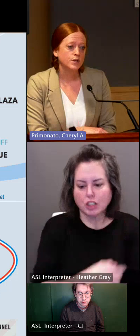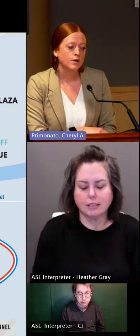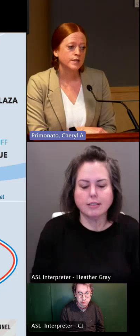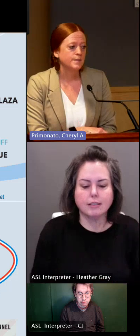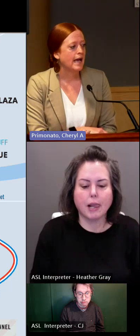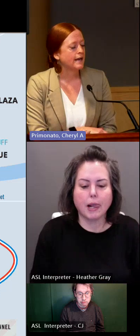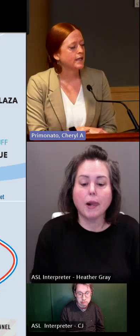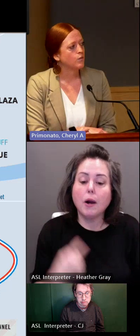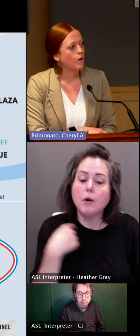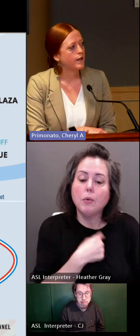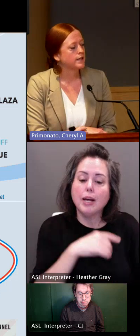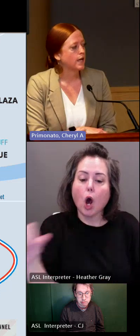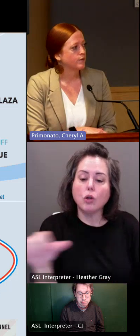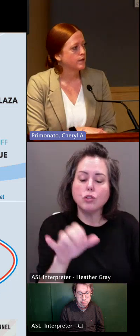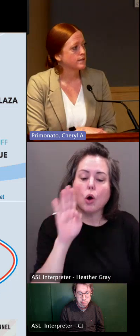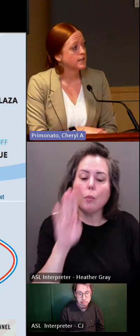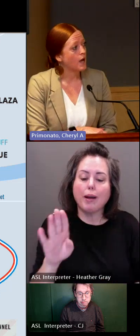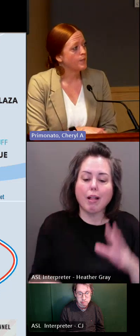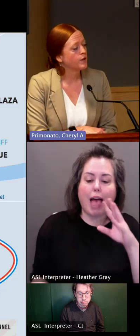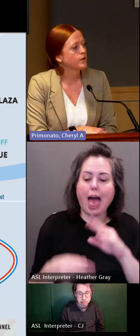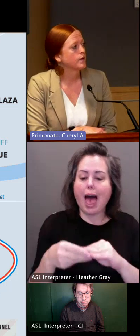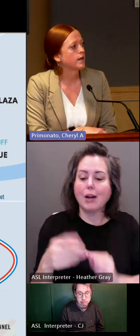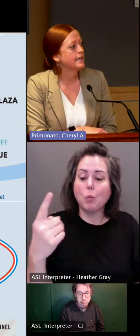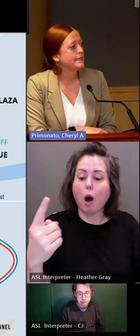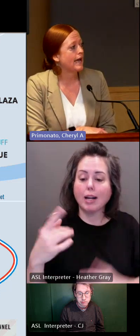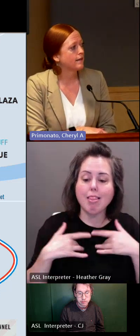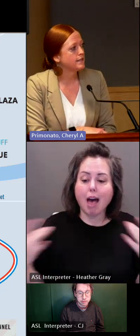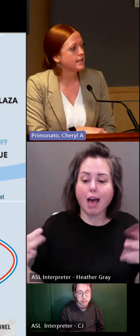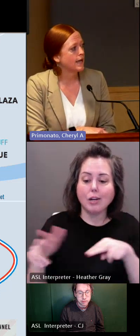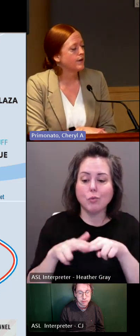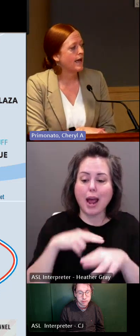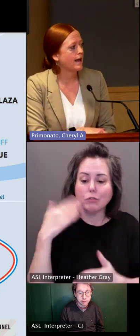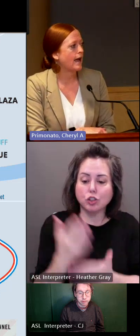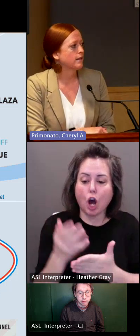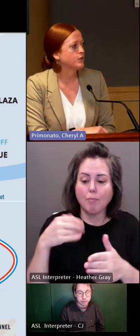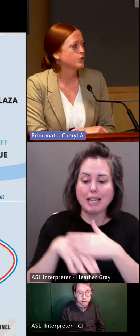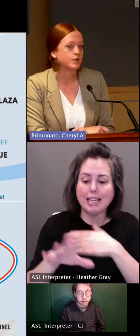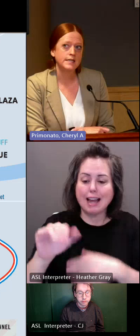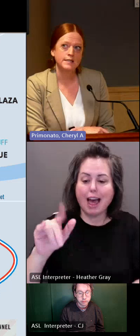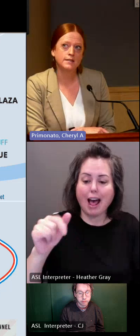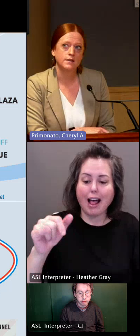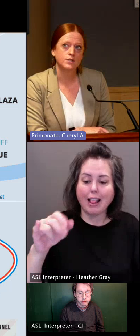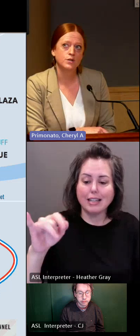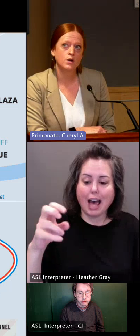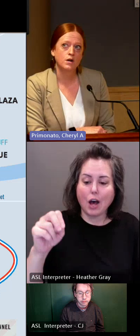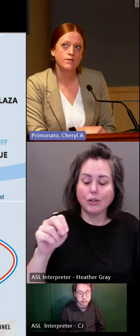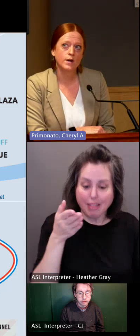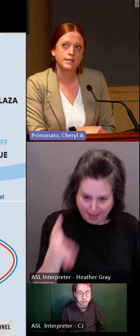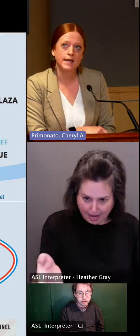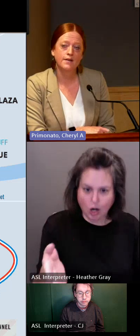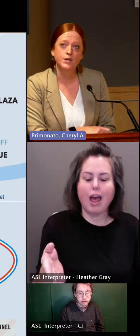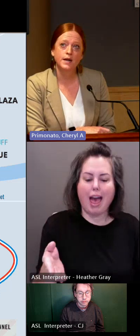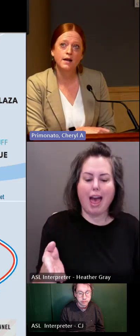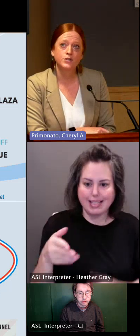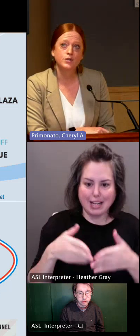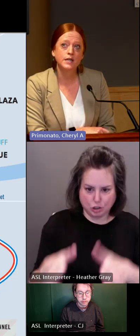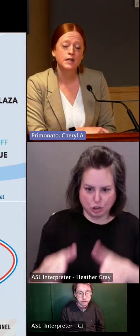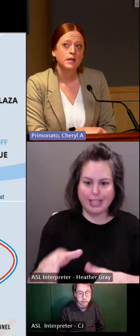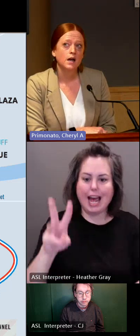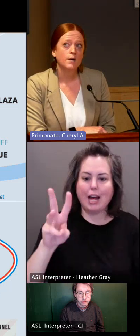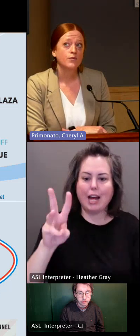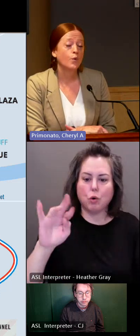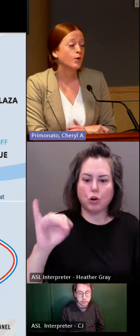We are also going to be adding one light rail stop in Allentown at Allen Street. That's the corner of Warrington Avenue at